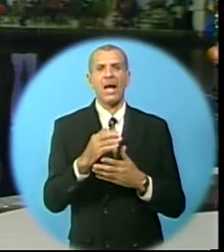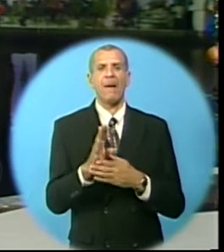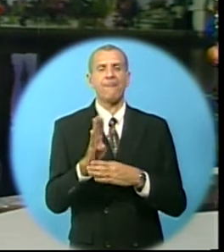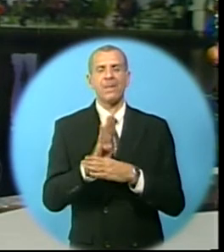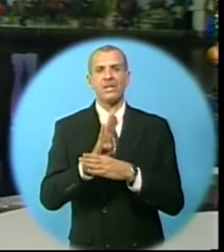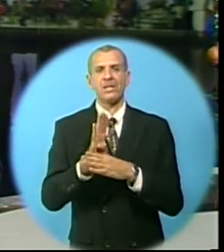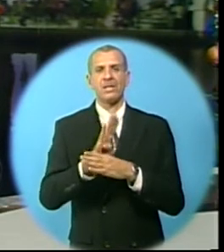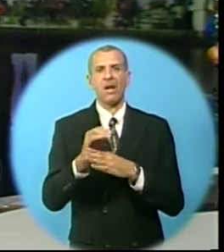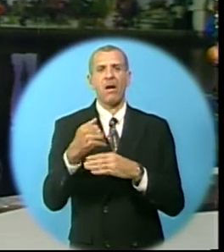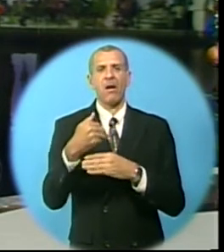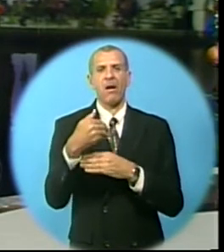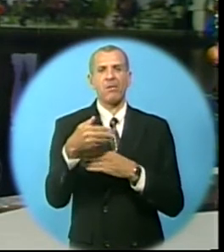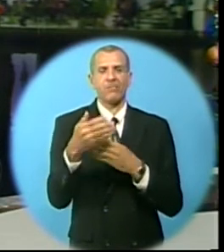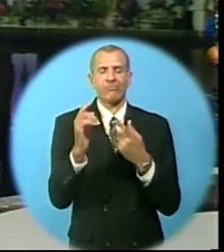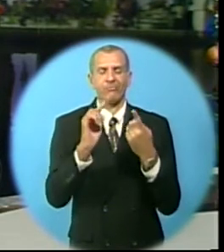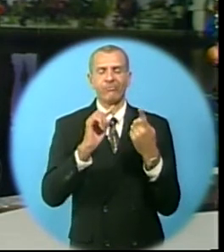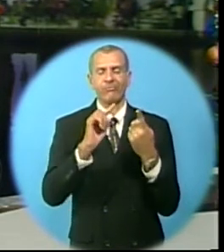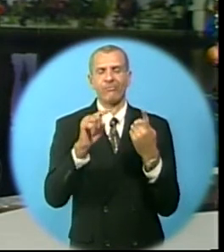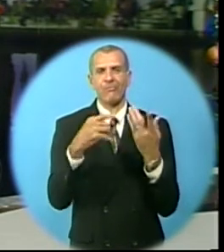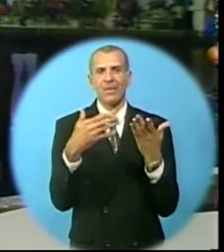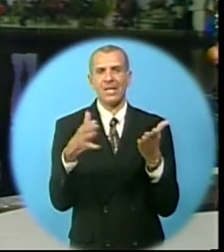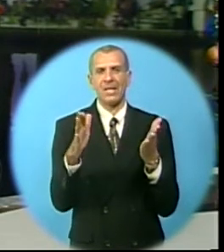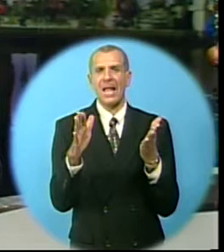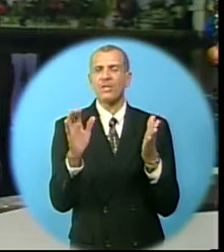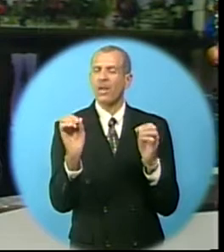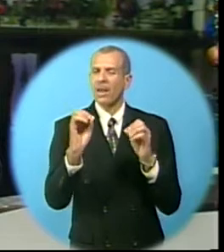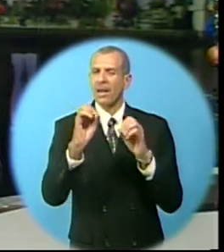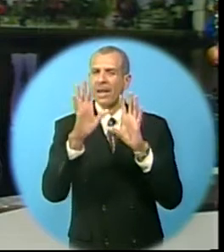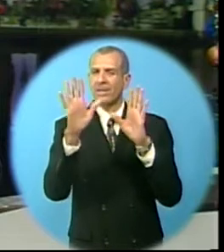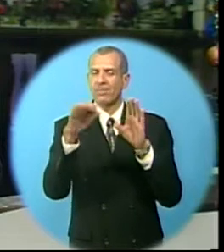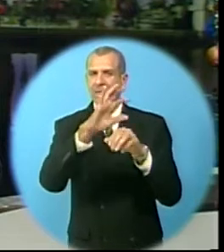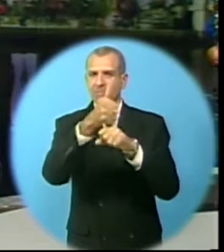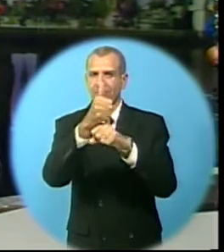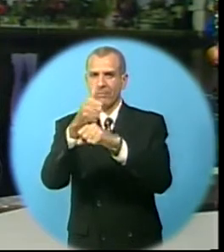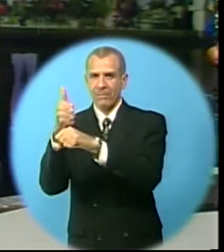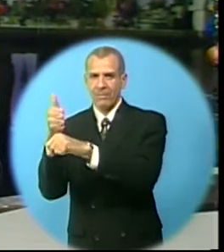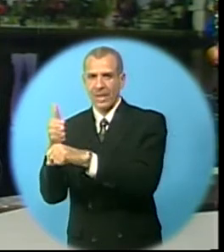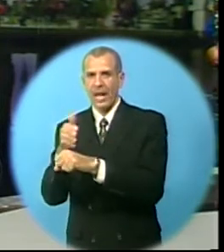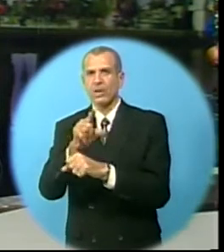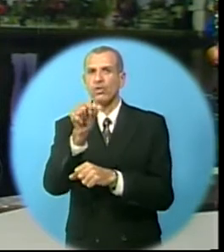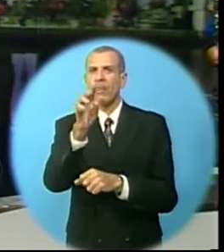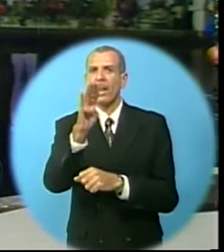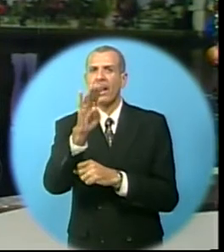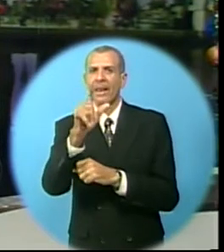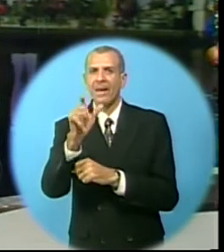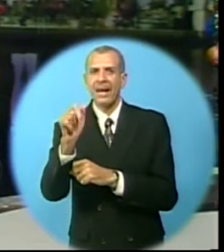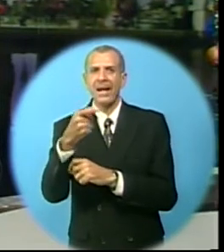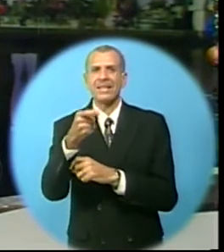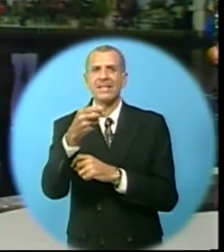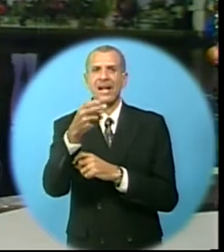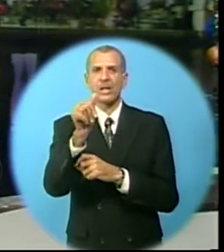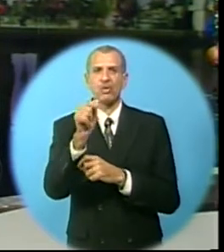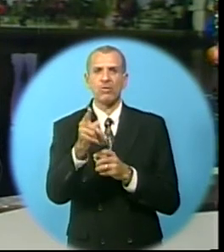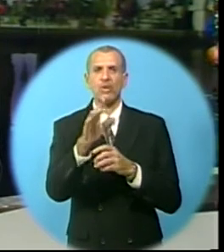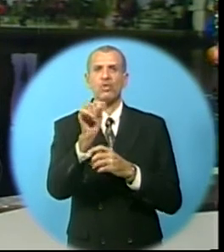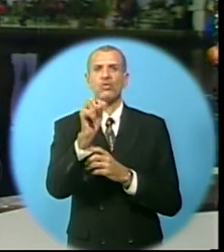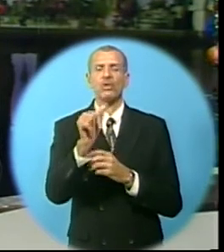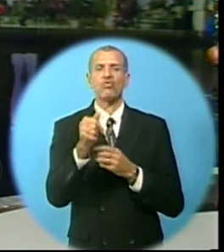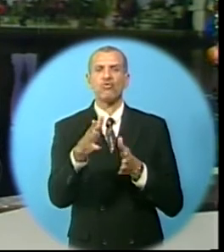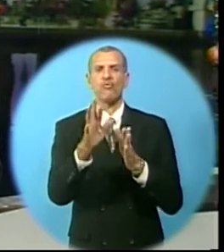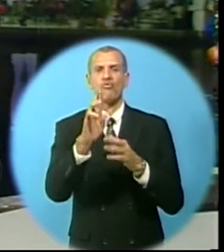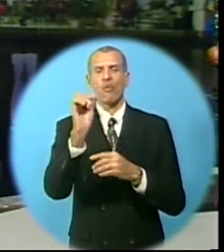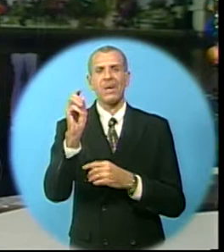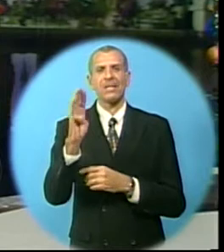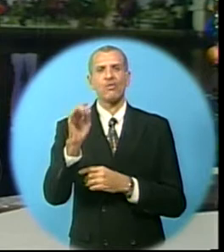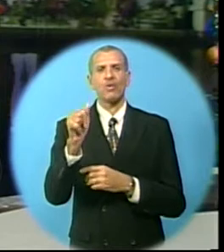business hours. LED lights will be installed on private buildings in areas such as Jubilee Gardens, High Street, Tudor Street, Roebuck